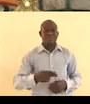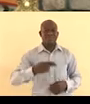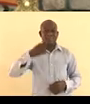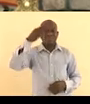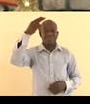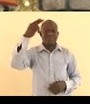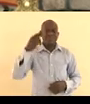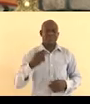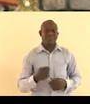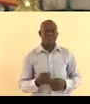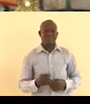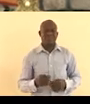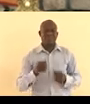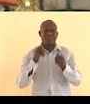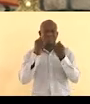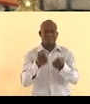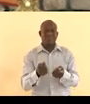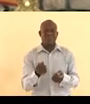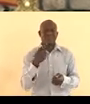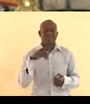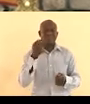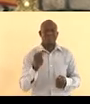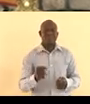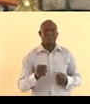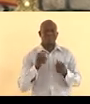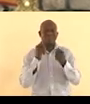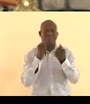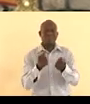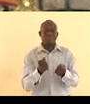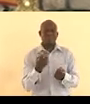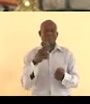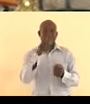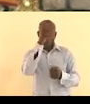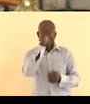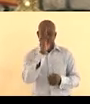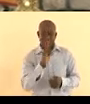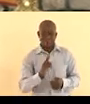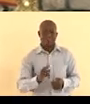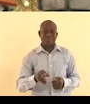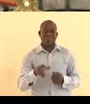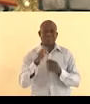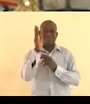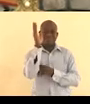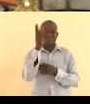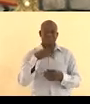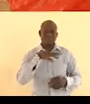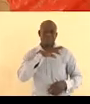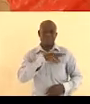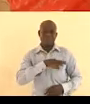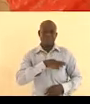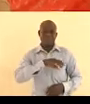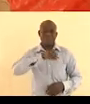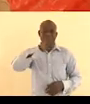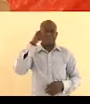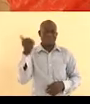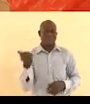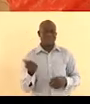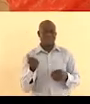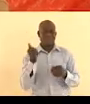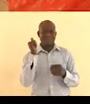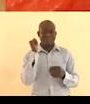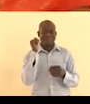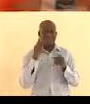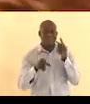So the higher gifts are the gifts that honor God and benefit other people. Give me a